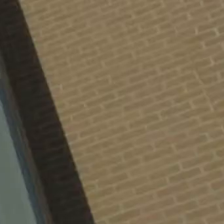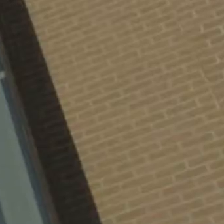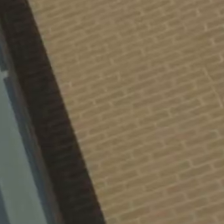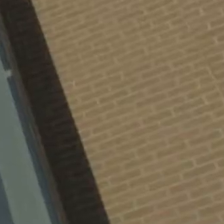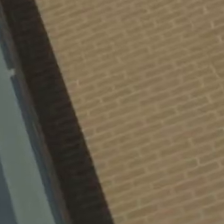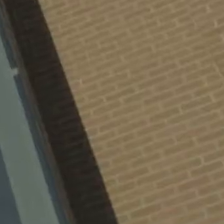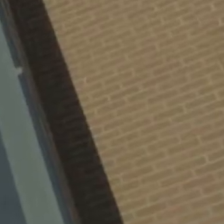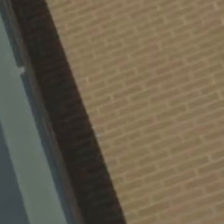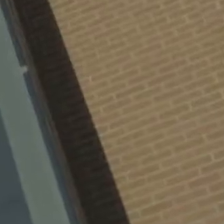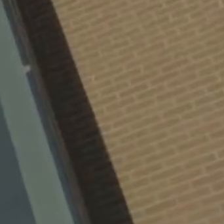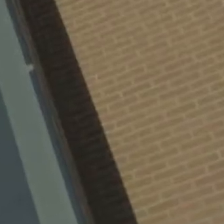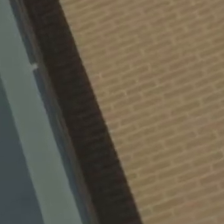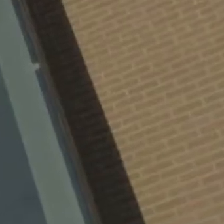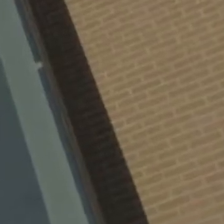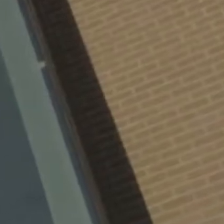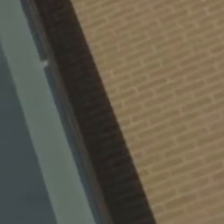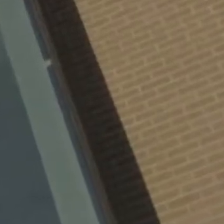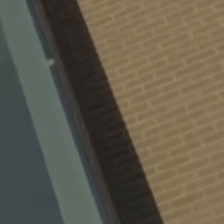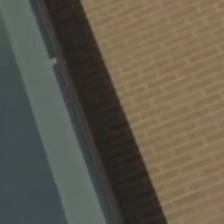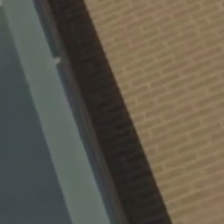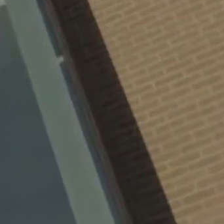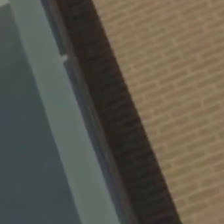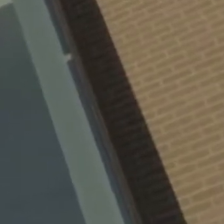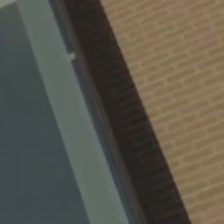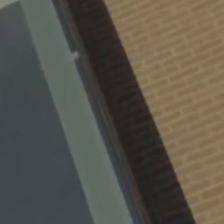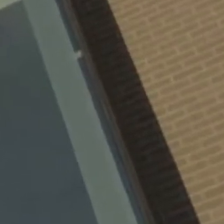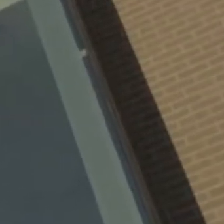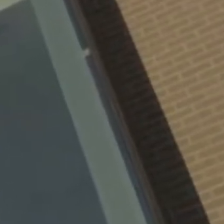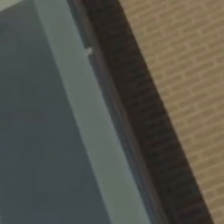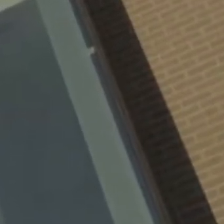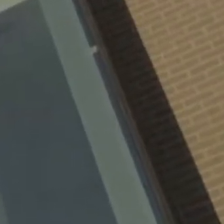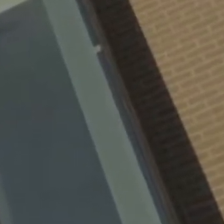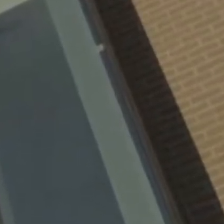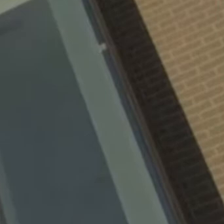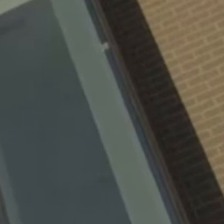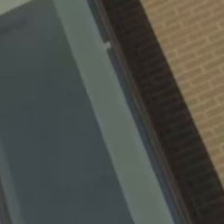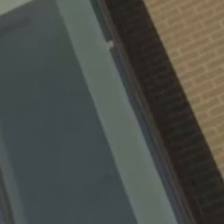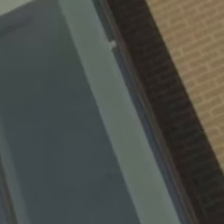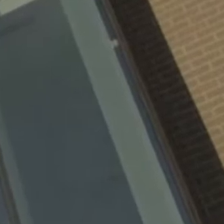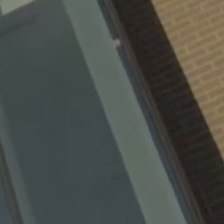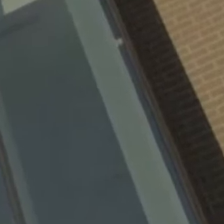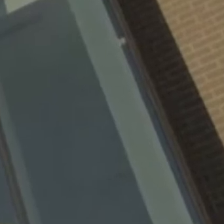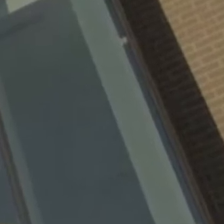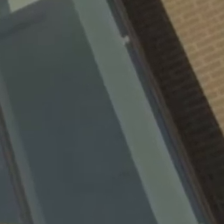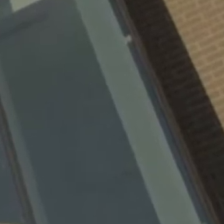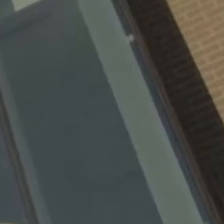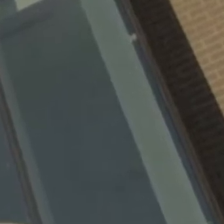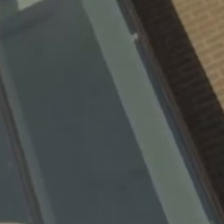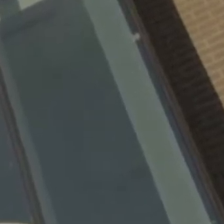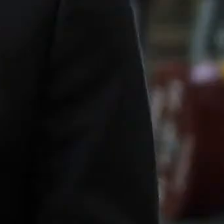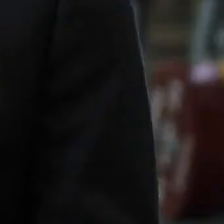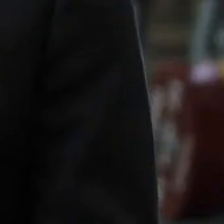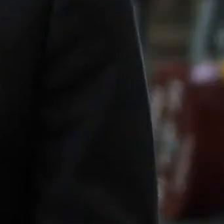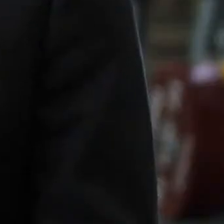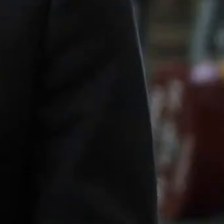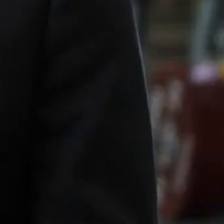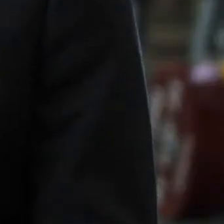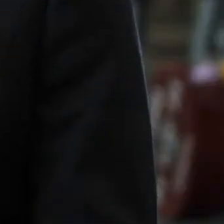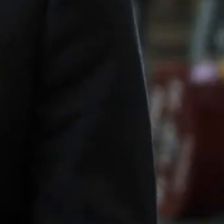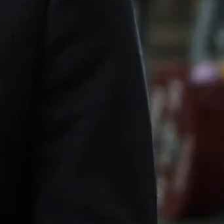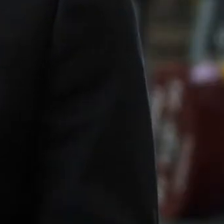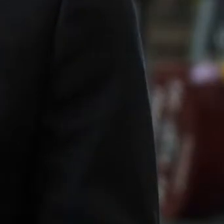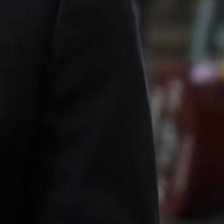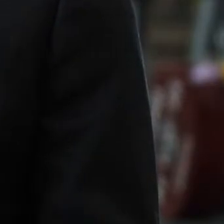the very beginning. UCCS, for sure, under the leadership of Chancellor Venkat Reddy, has been a wonderful partner through what is a